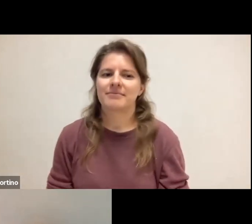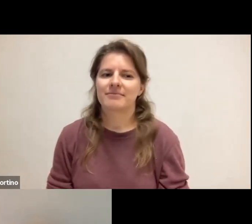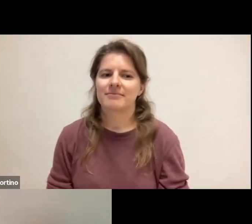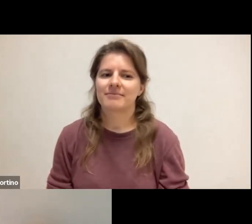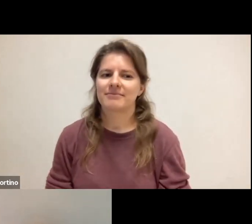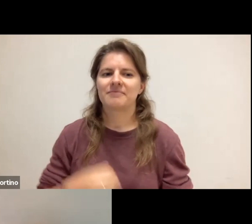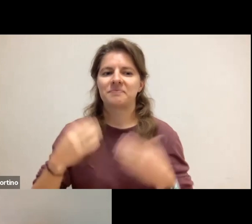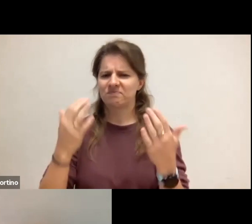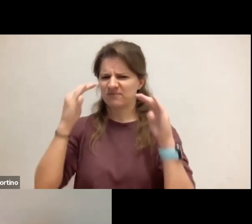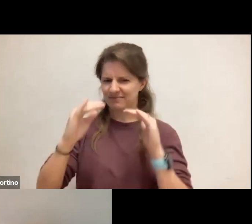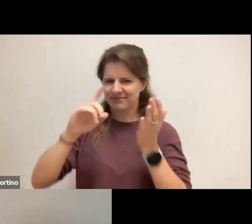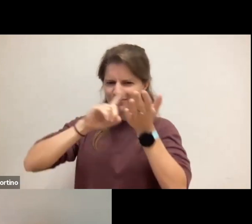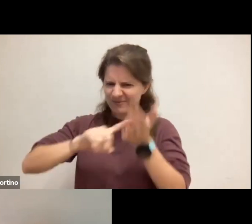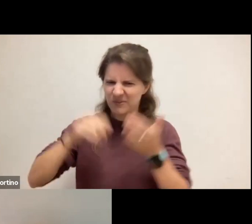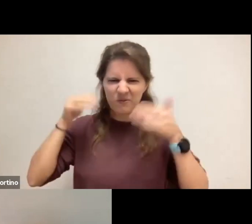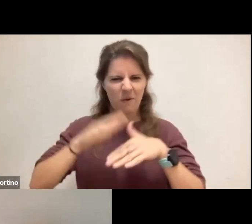for NASA.